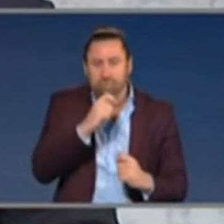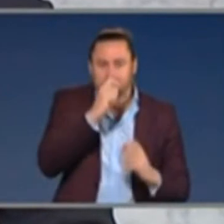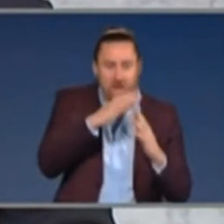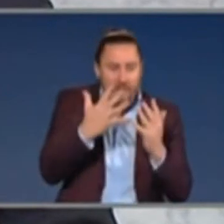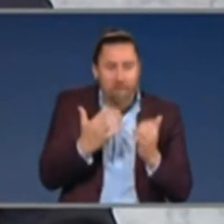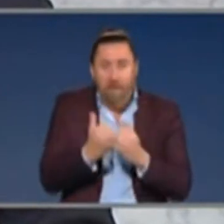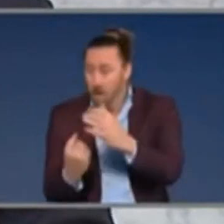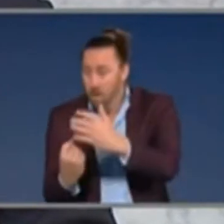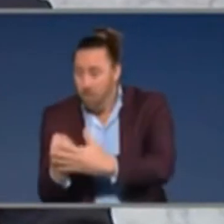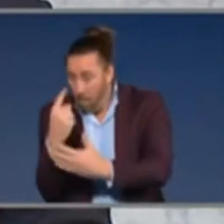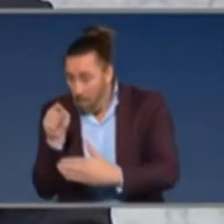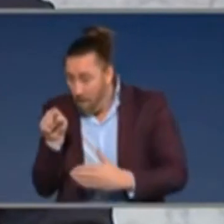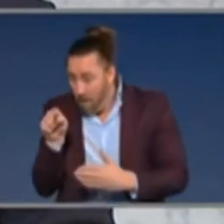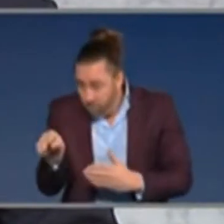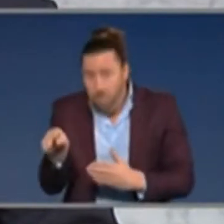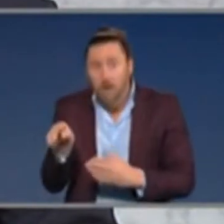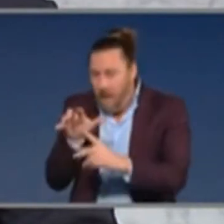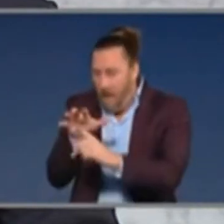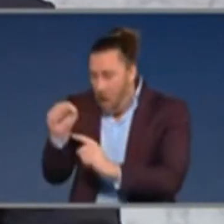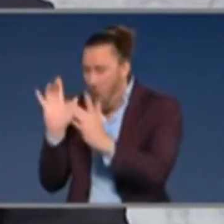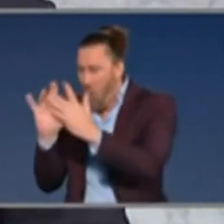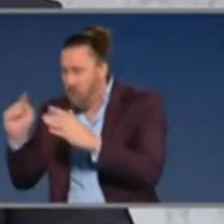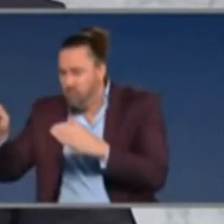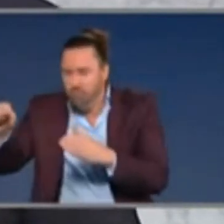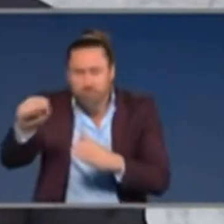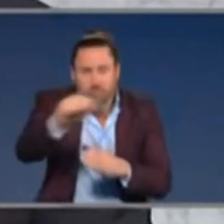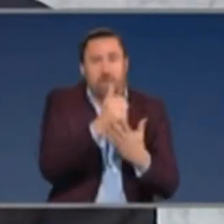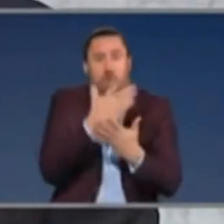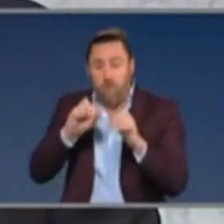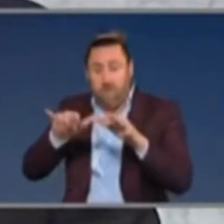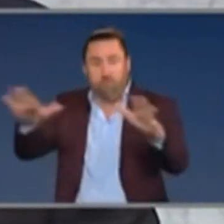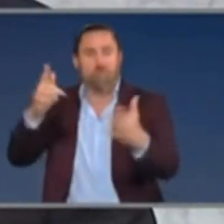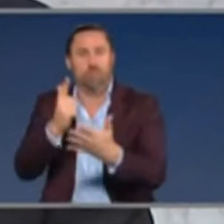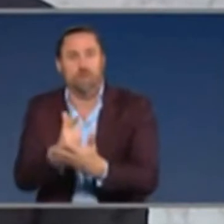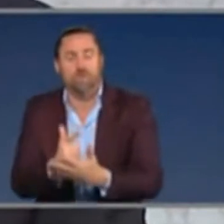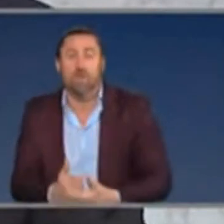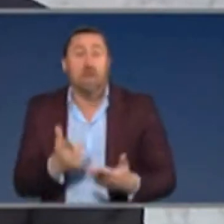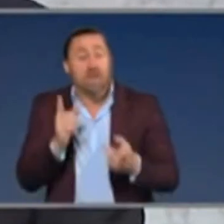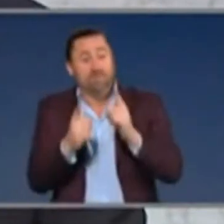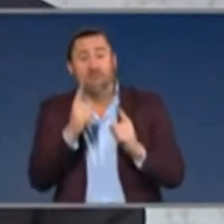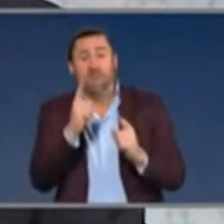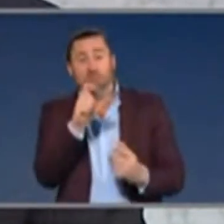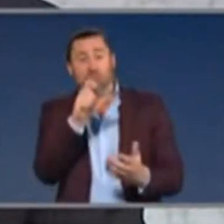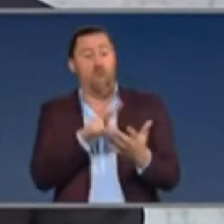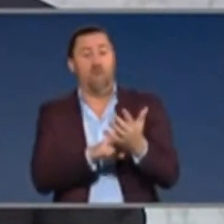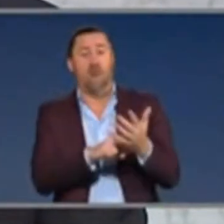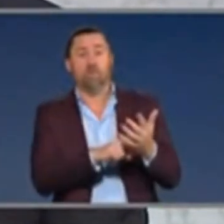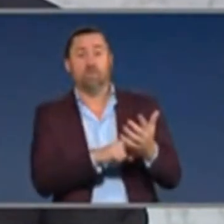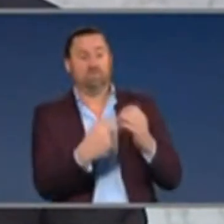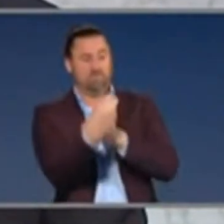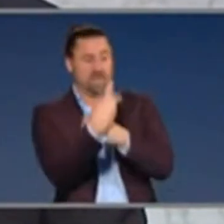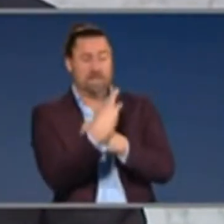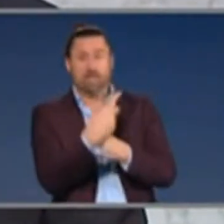our outbreak containment works effectively. Now, on some days, the virus wins. On other days, we beat